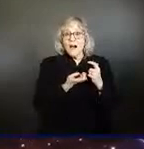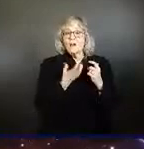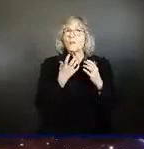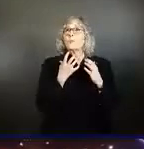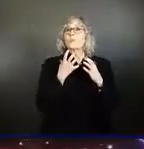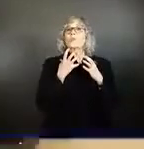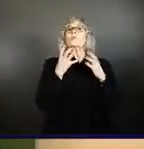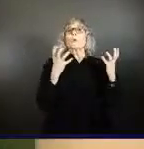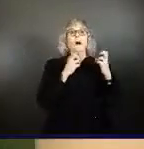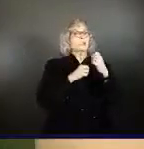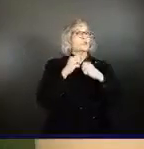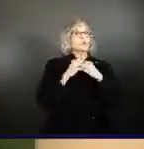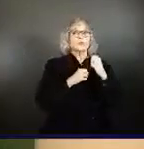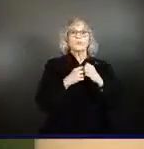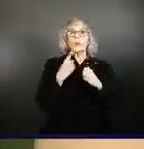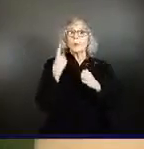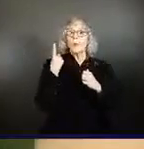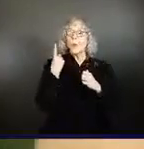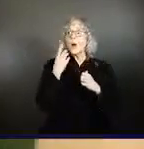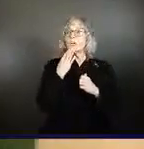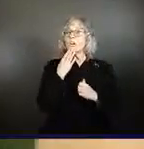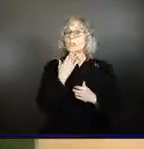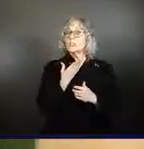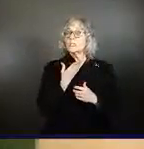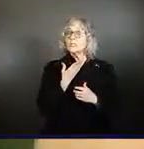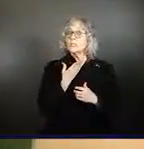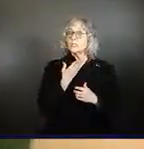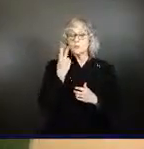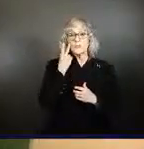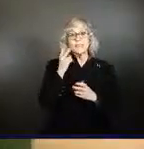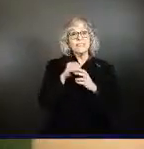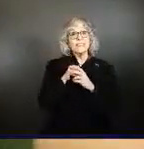much structure just in one color, and you can see it in the image.